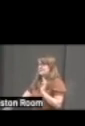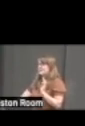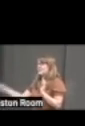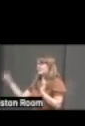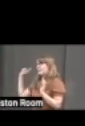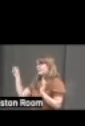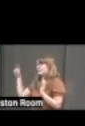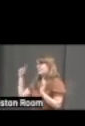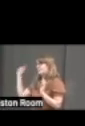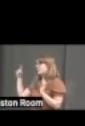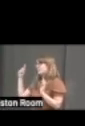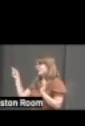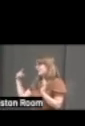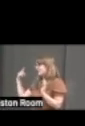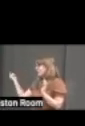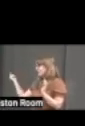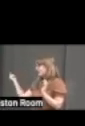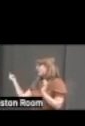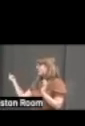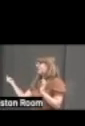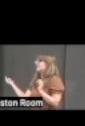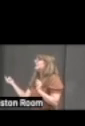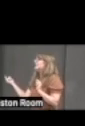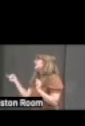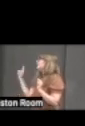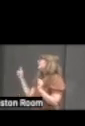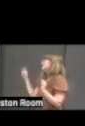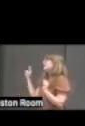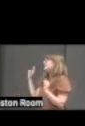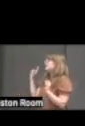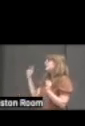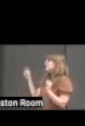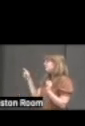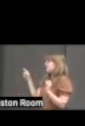personality and how well each personality bred in captivity, because I